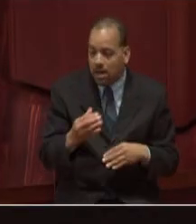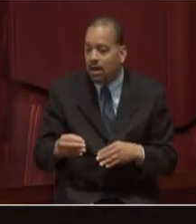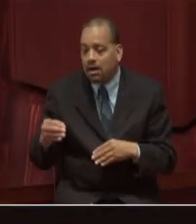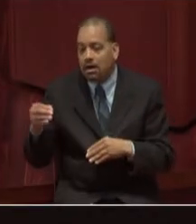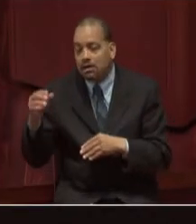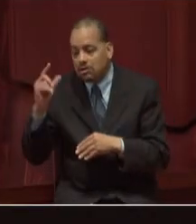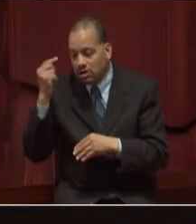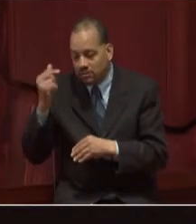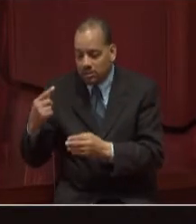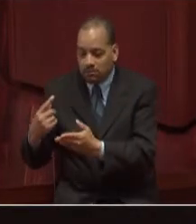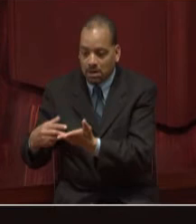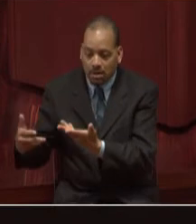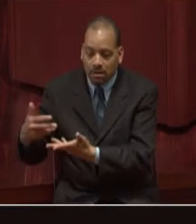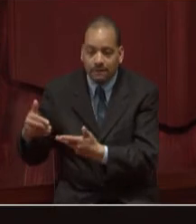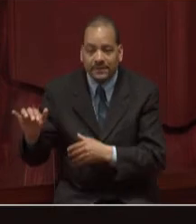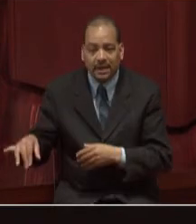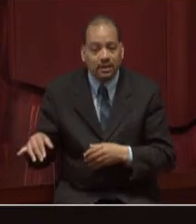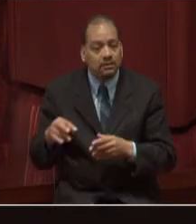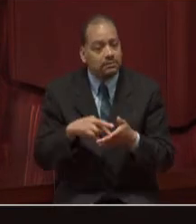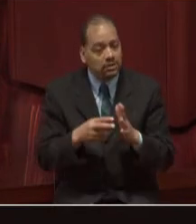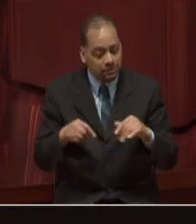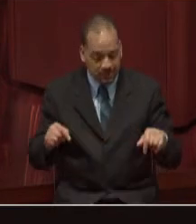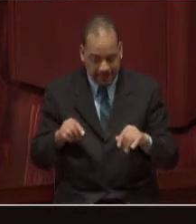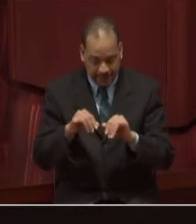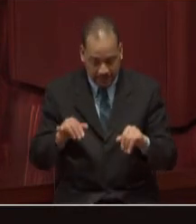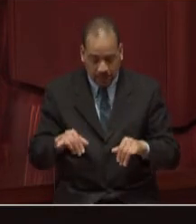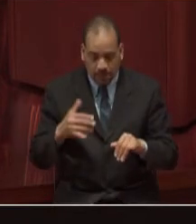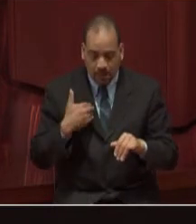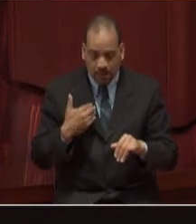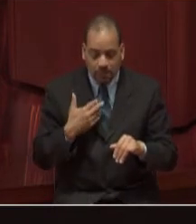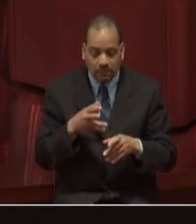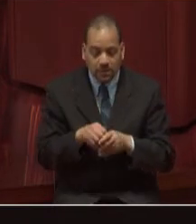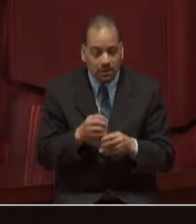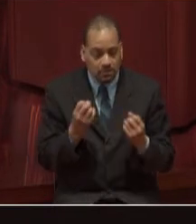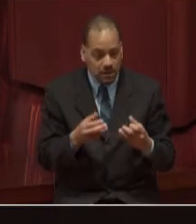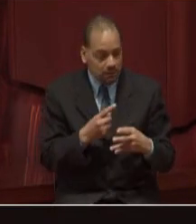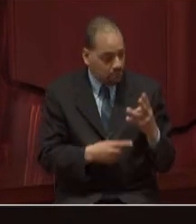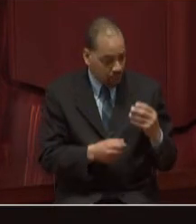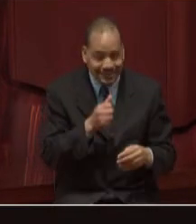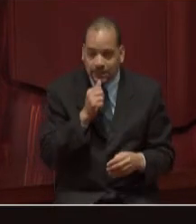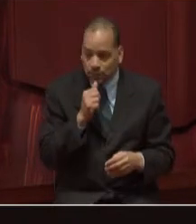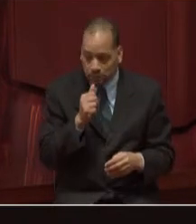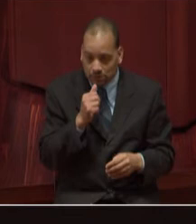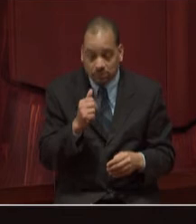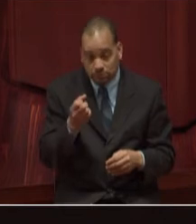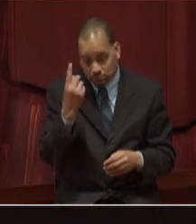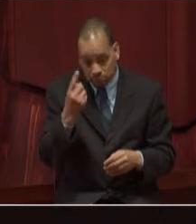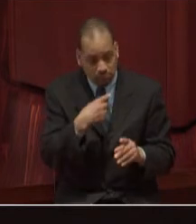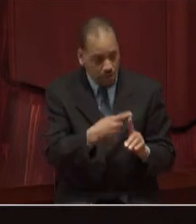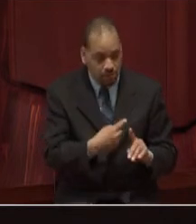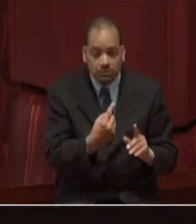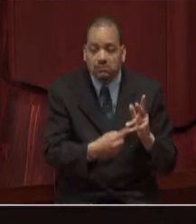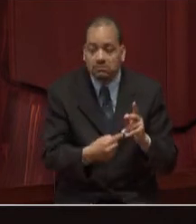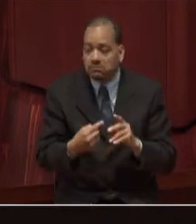and all the rest. It's a major feature of this system with secrecy, and there were pluses and minuses. I've already suggested